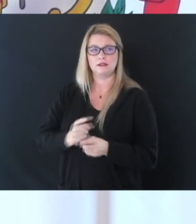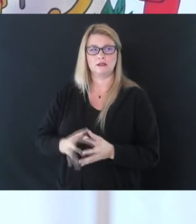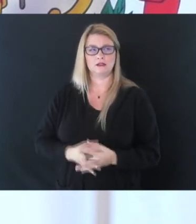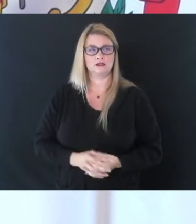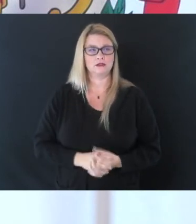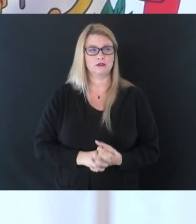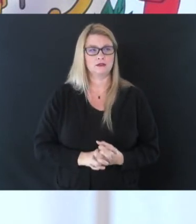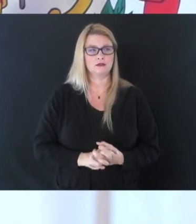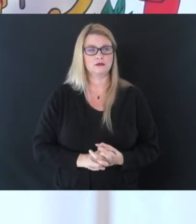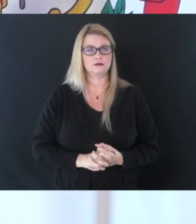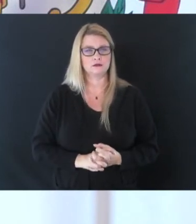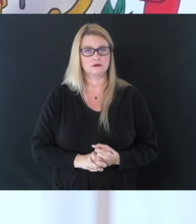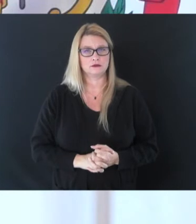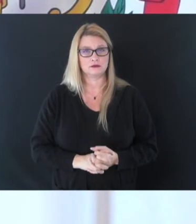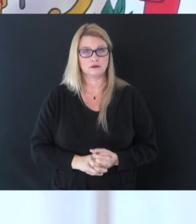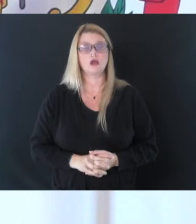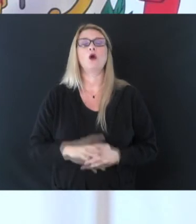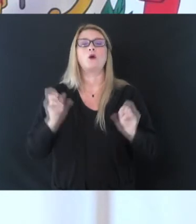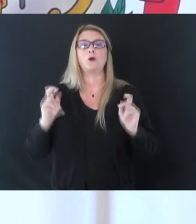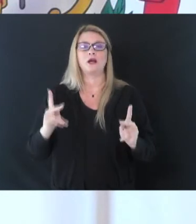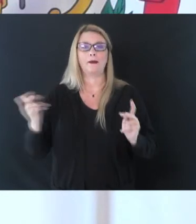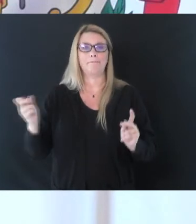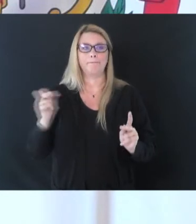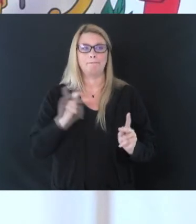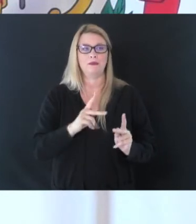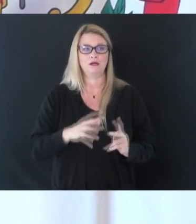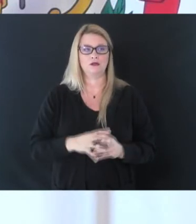Okay, I'm back to you. Say what?